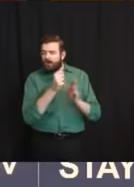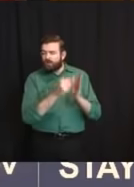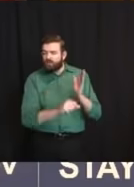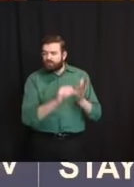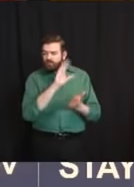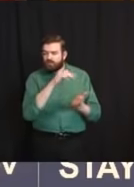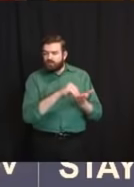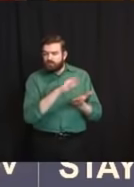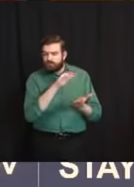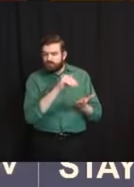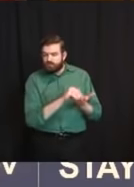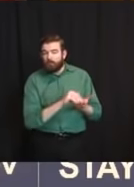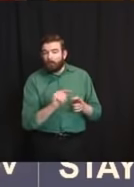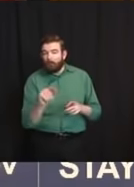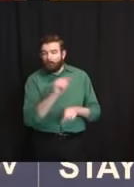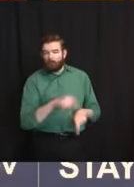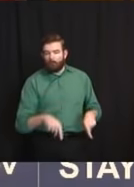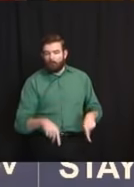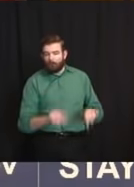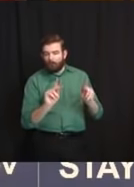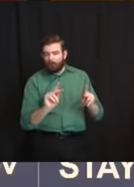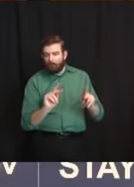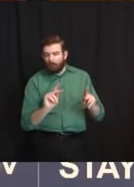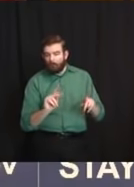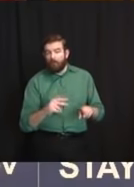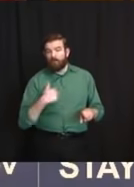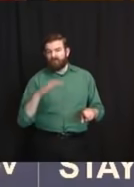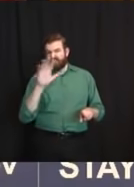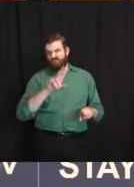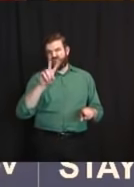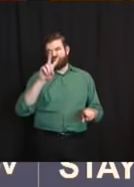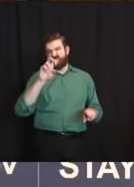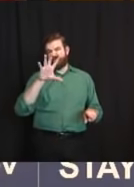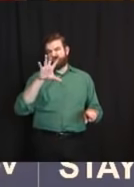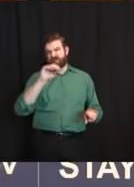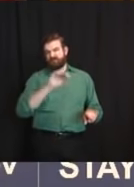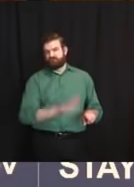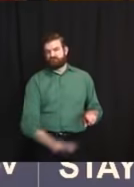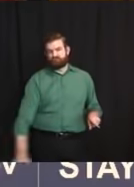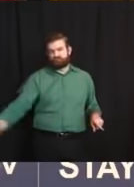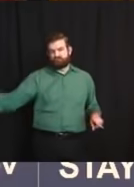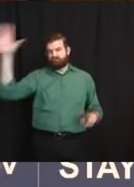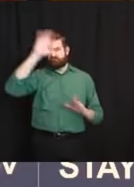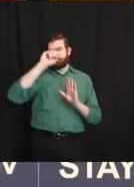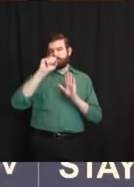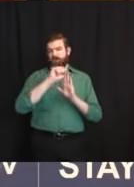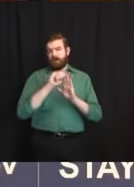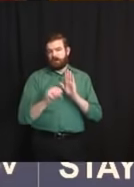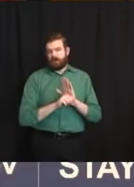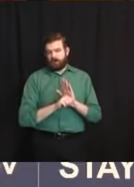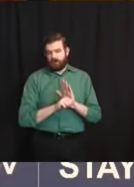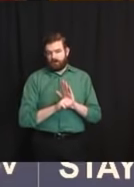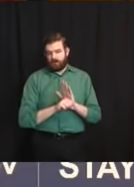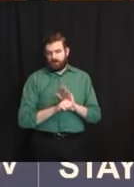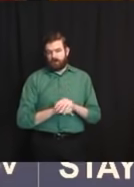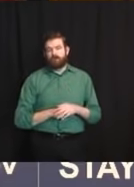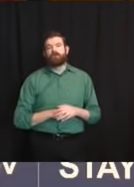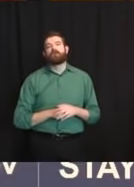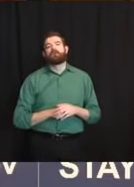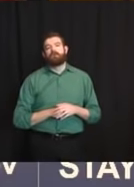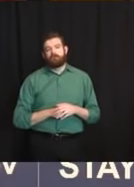approximately 250 throughout the state, and we want to be able to put out guidance for all of them at the same